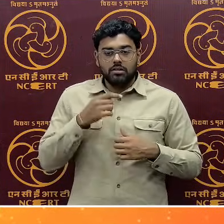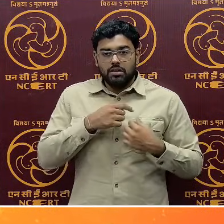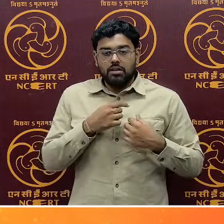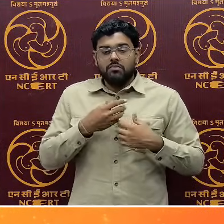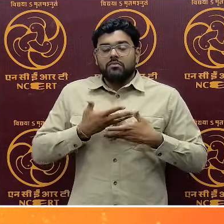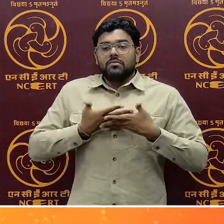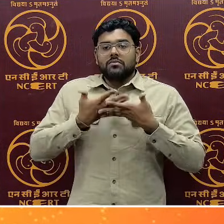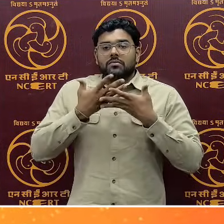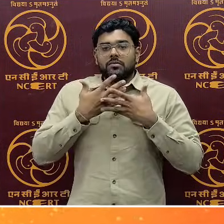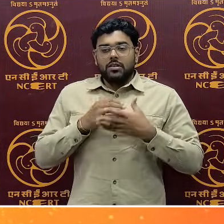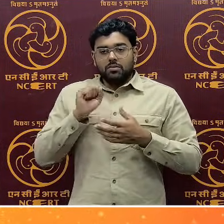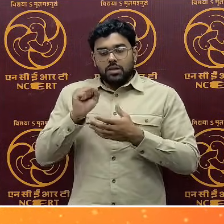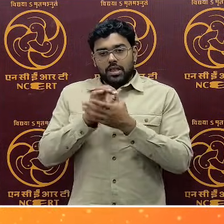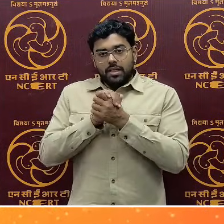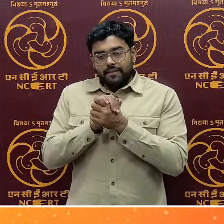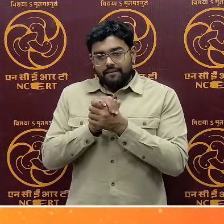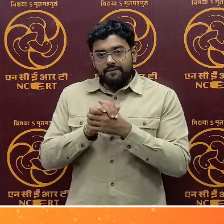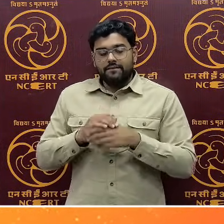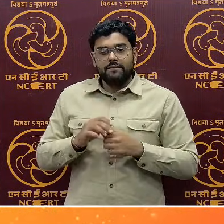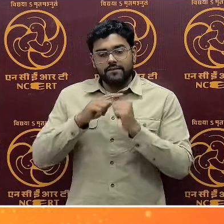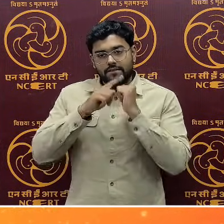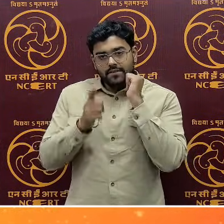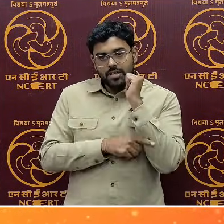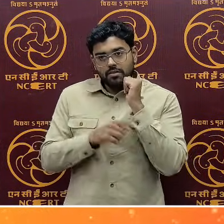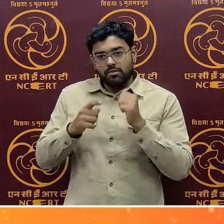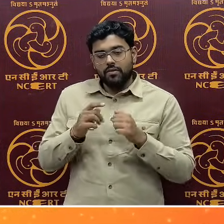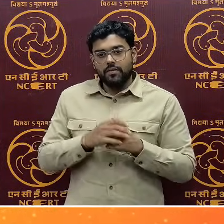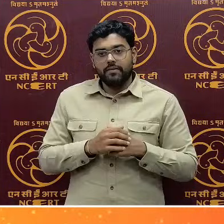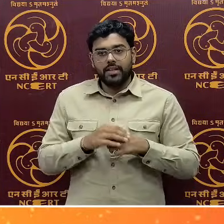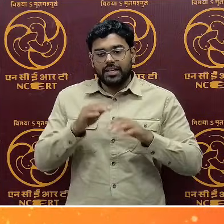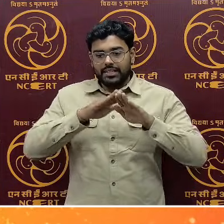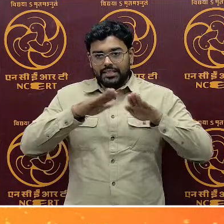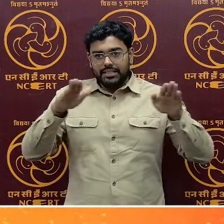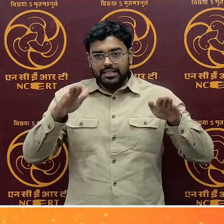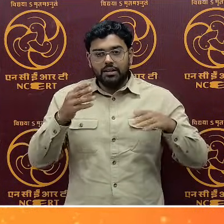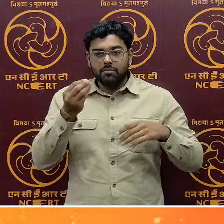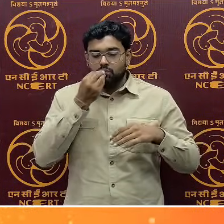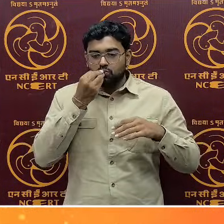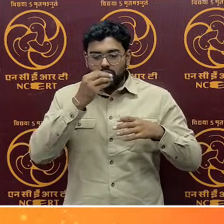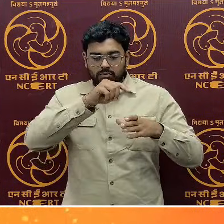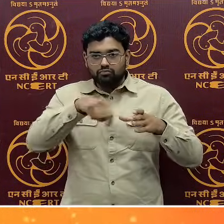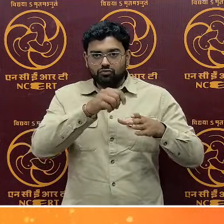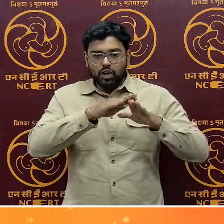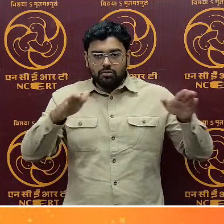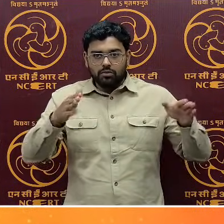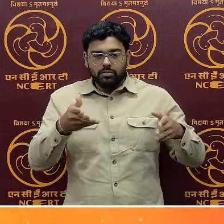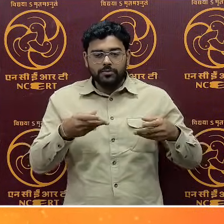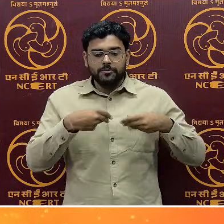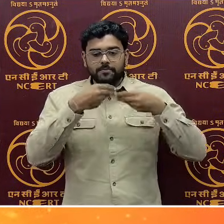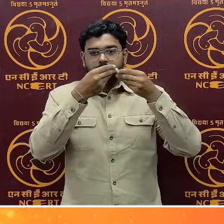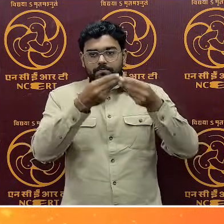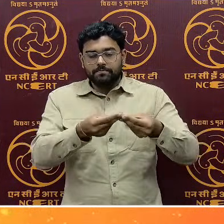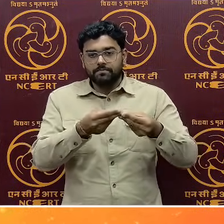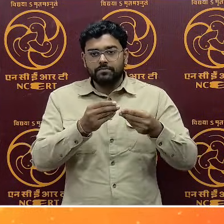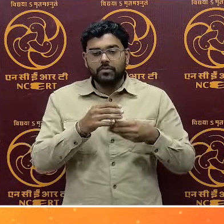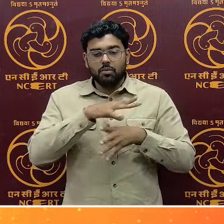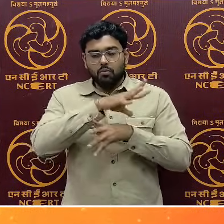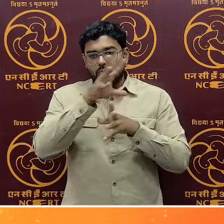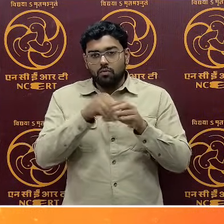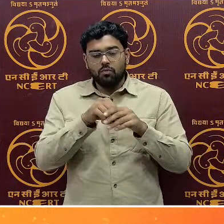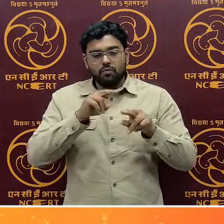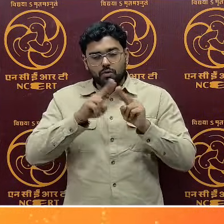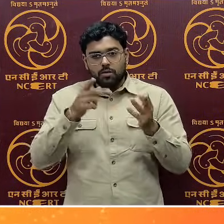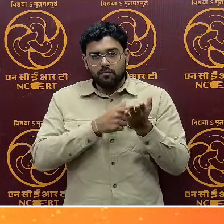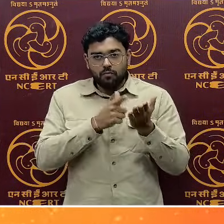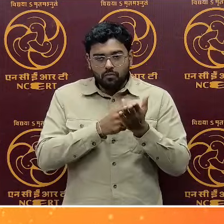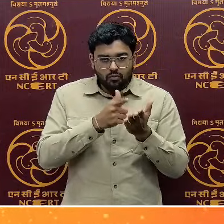last strength, he managed to put his will on the kitchen table. It leaves everything he owns, including his palm